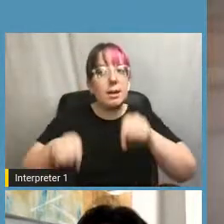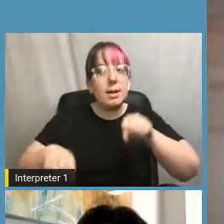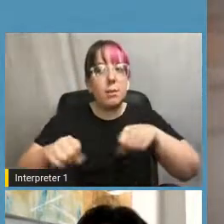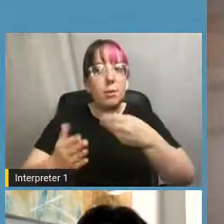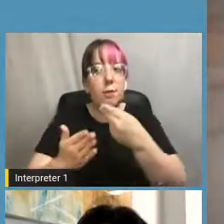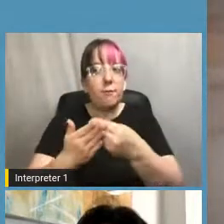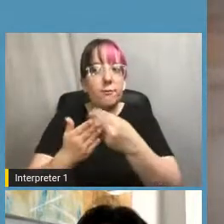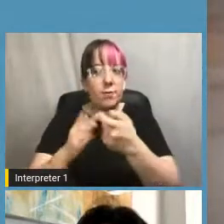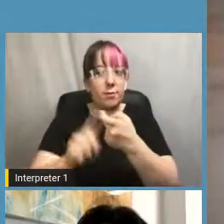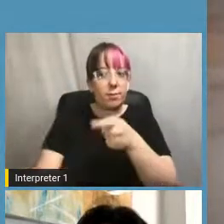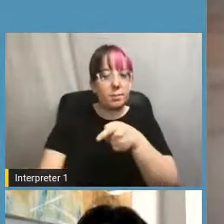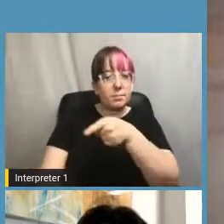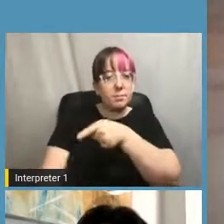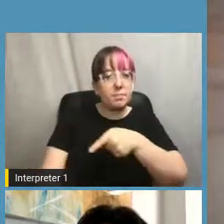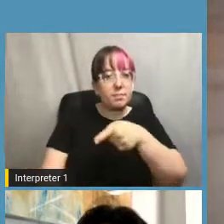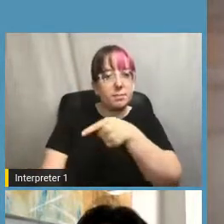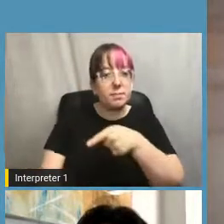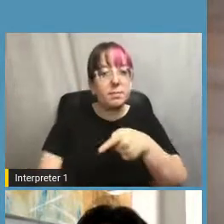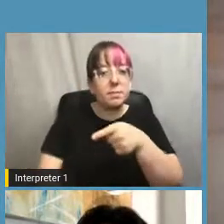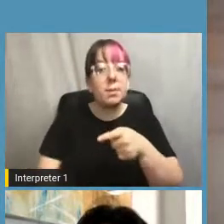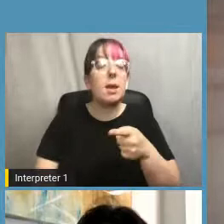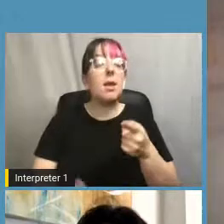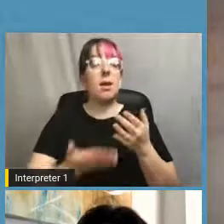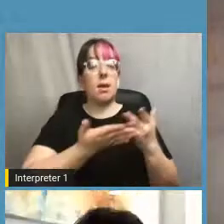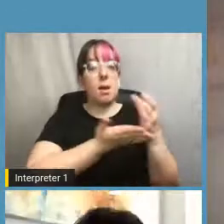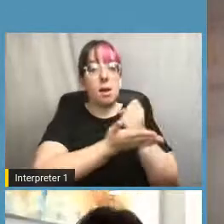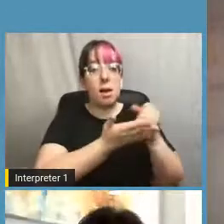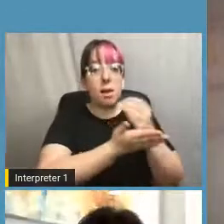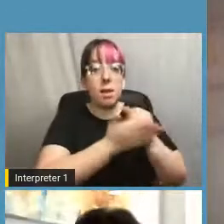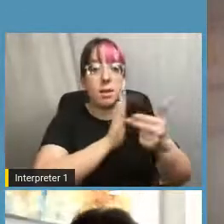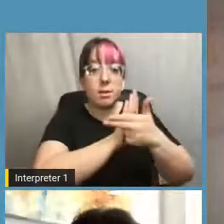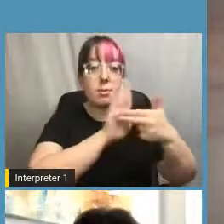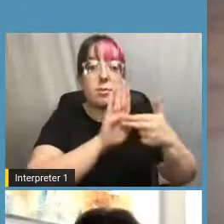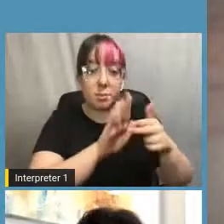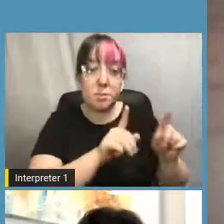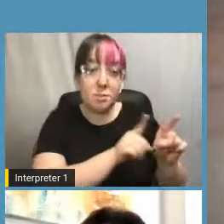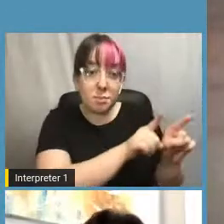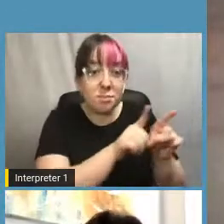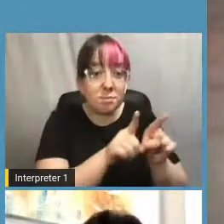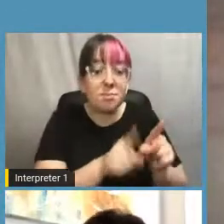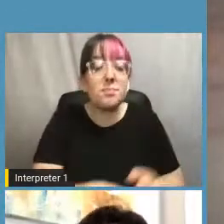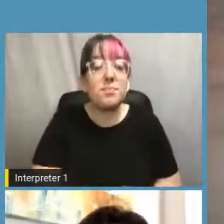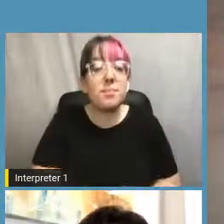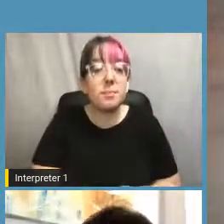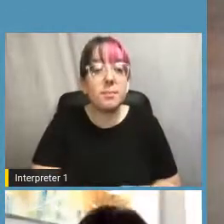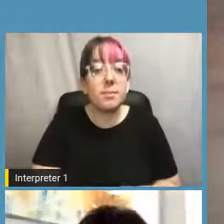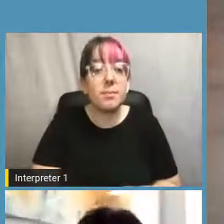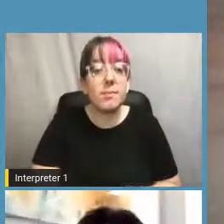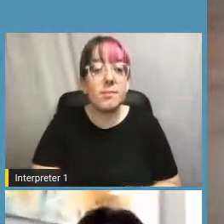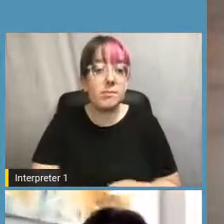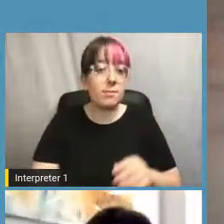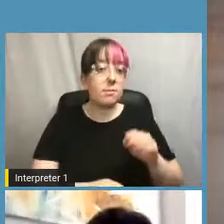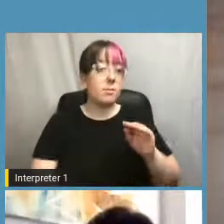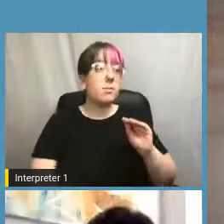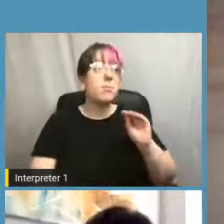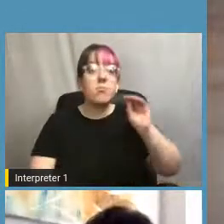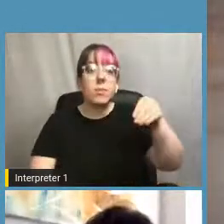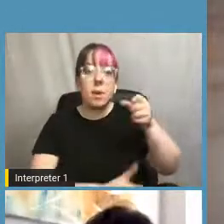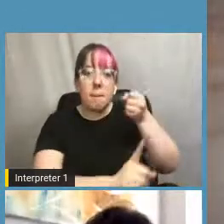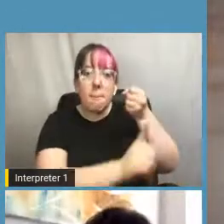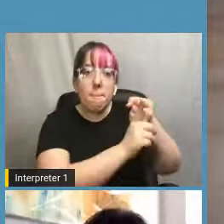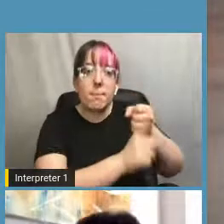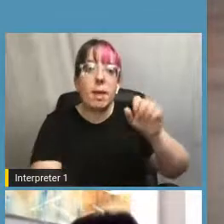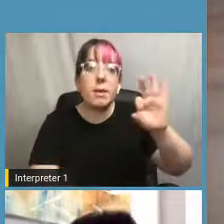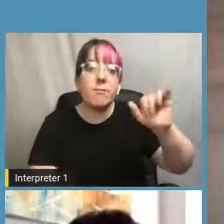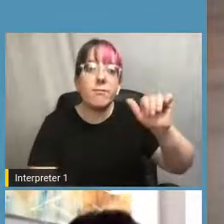But there's also a collection digitalization grant can also be used, because again, as I said, well, you can put as an impact factor that you will be creating exhibitions